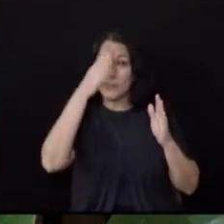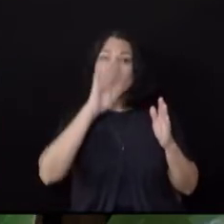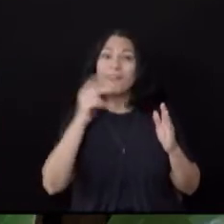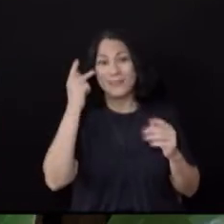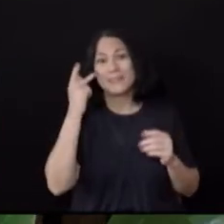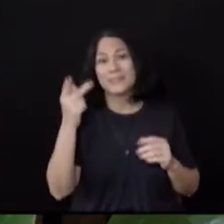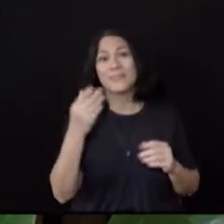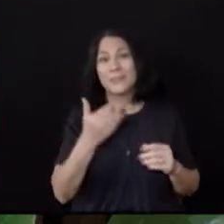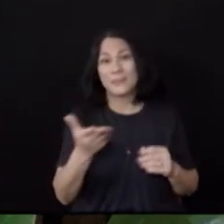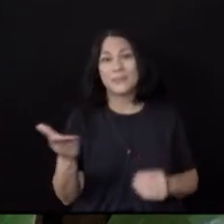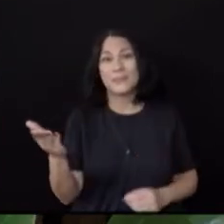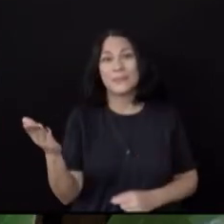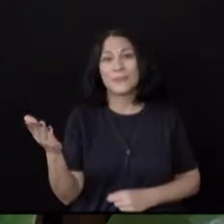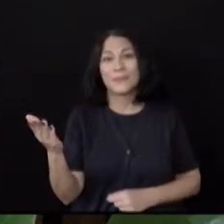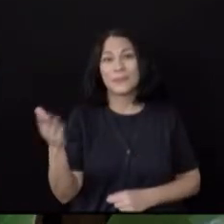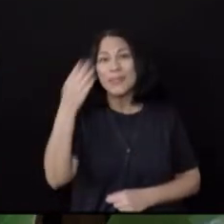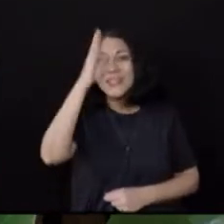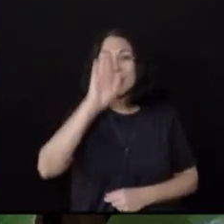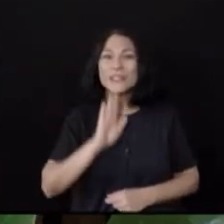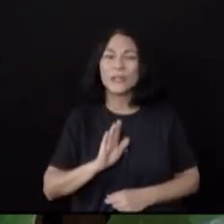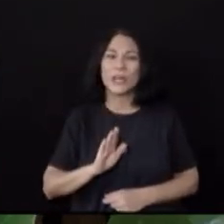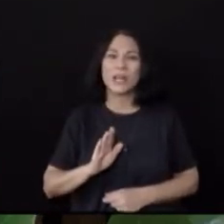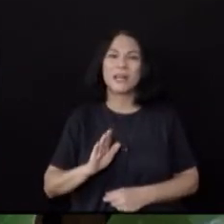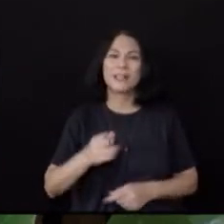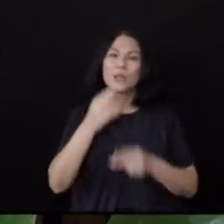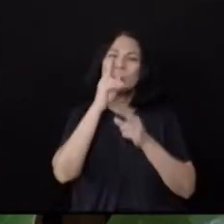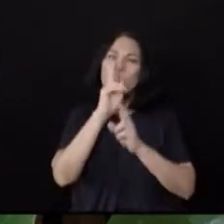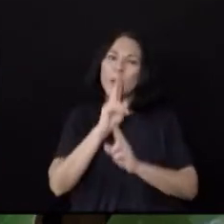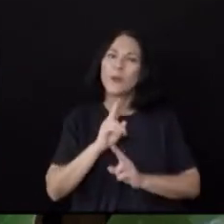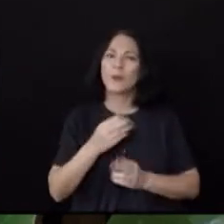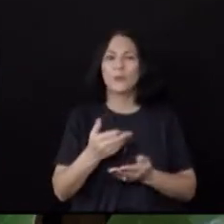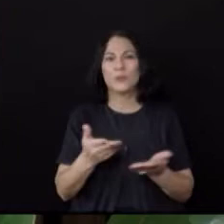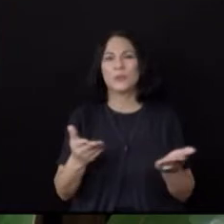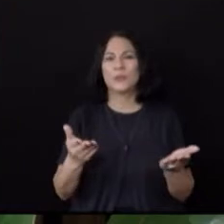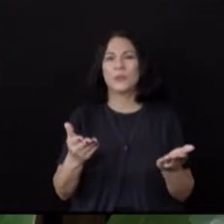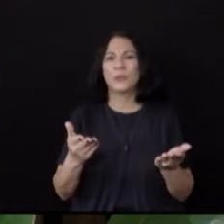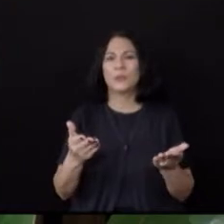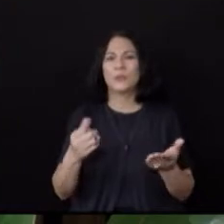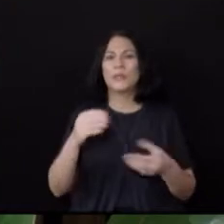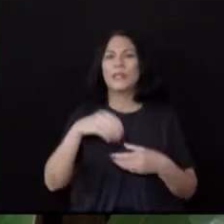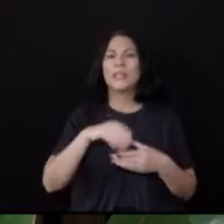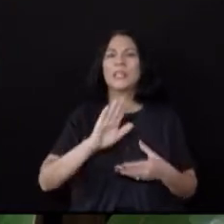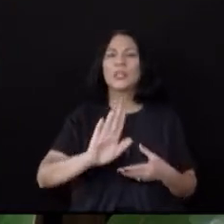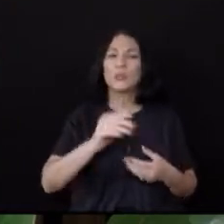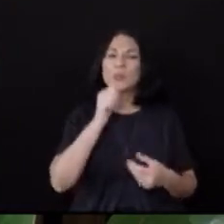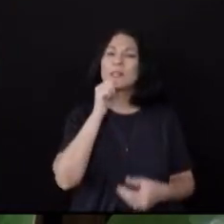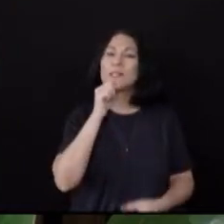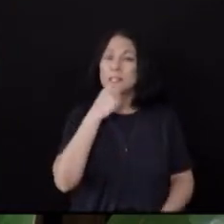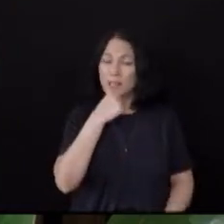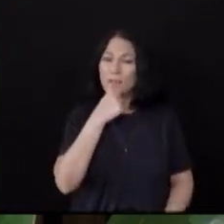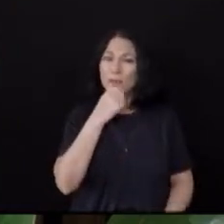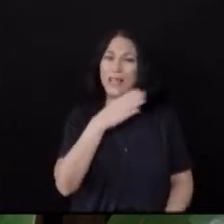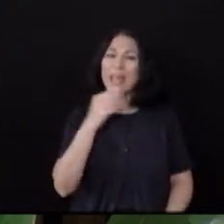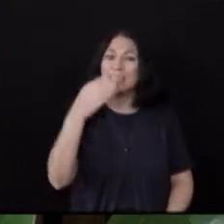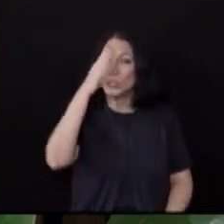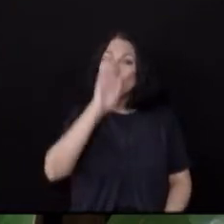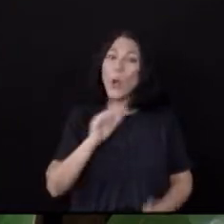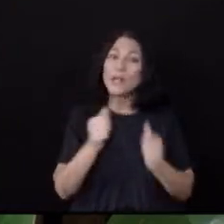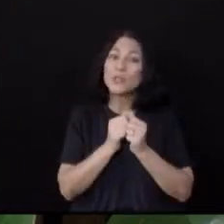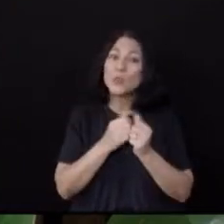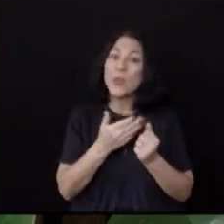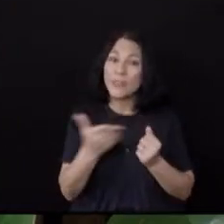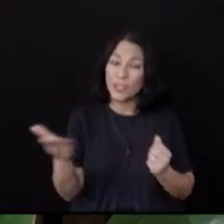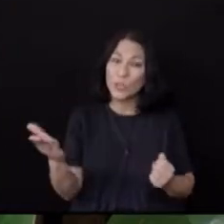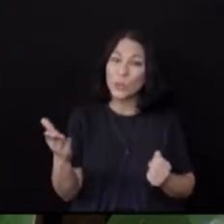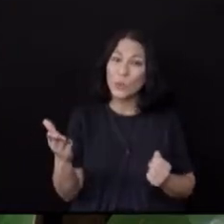you. God honors you in your suffering, and God is with you, and so